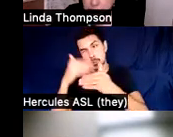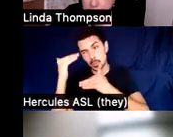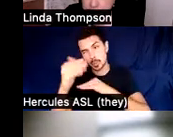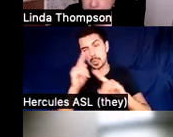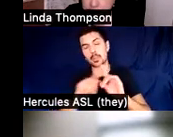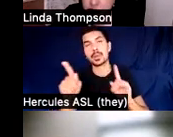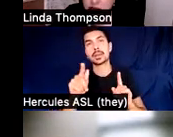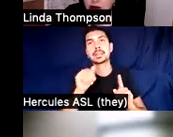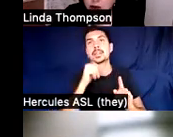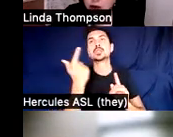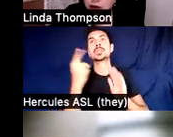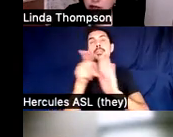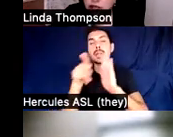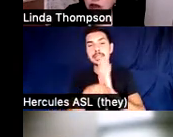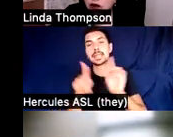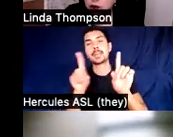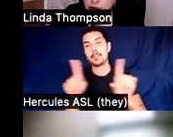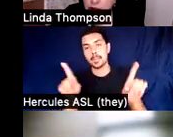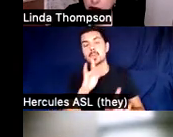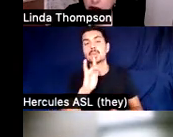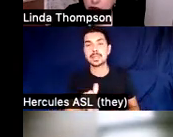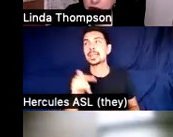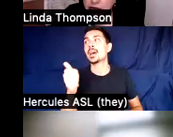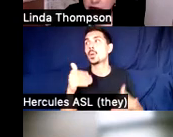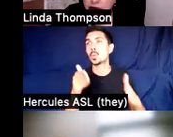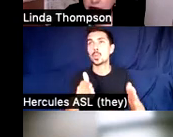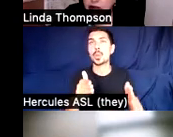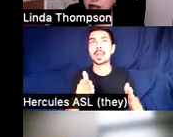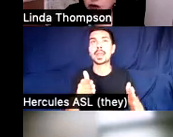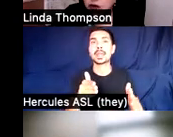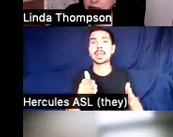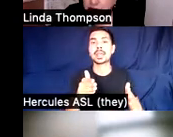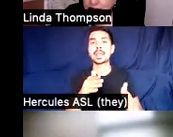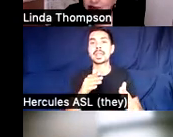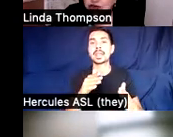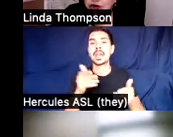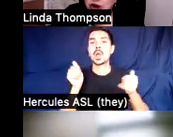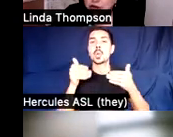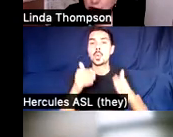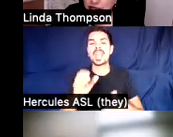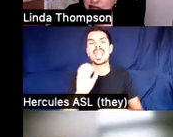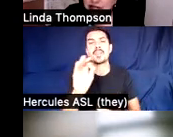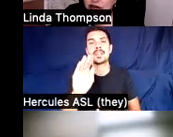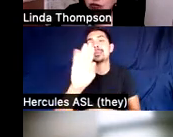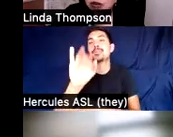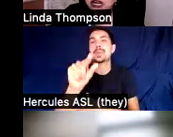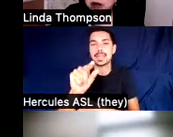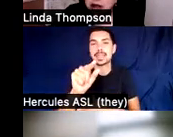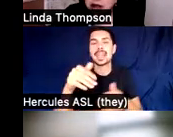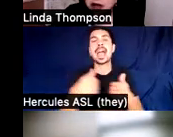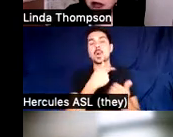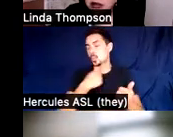as policies, but really a way of being and a way of doing our work that is